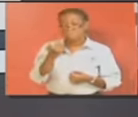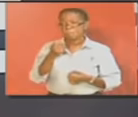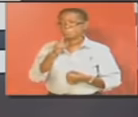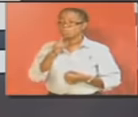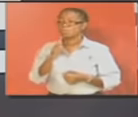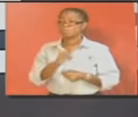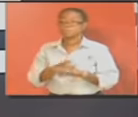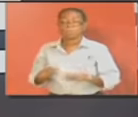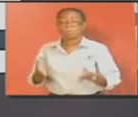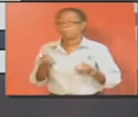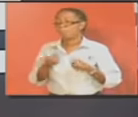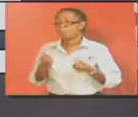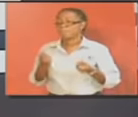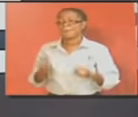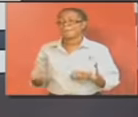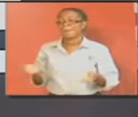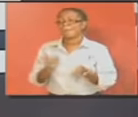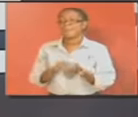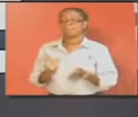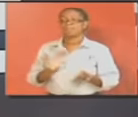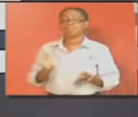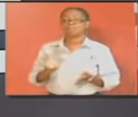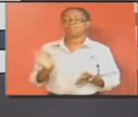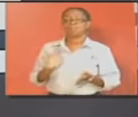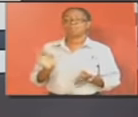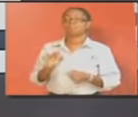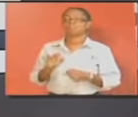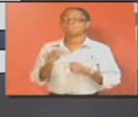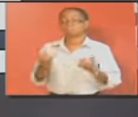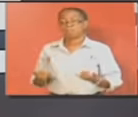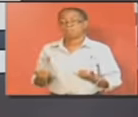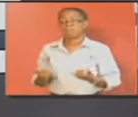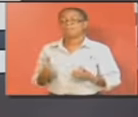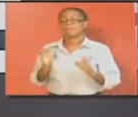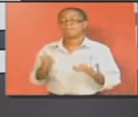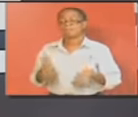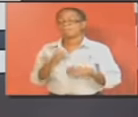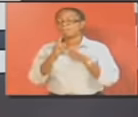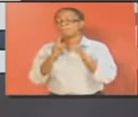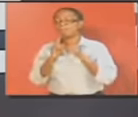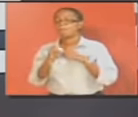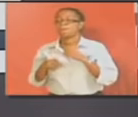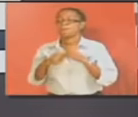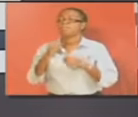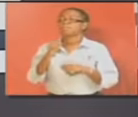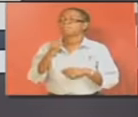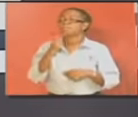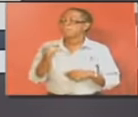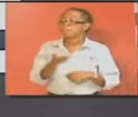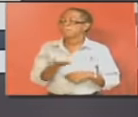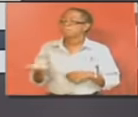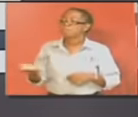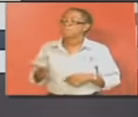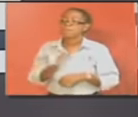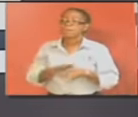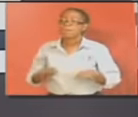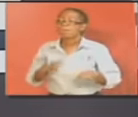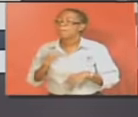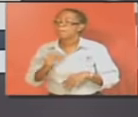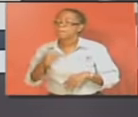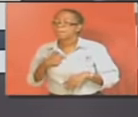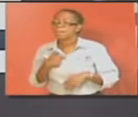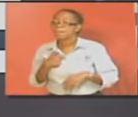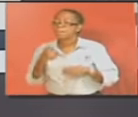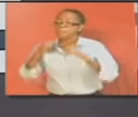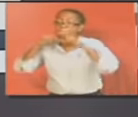again. So they may be at a place where they can advocate, wear your mask. It doesn't matter if you're on